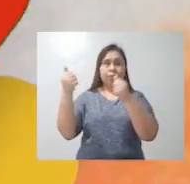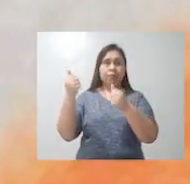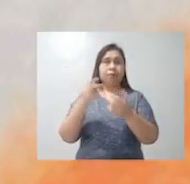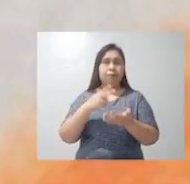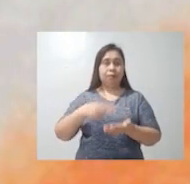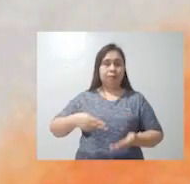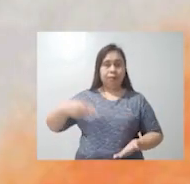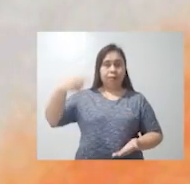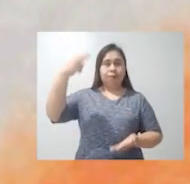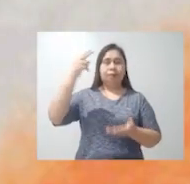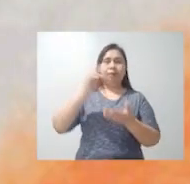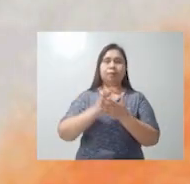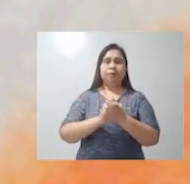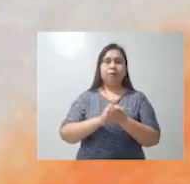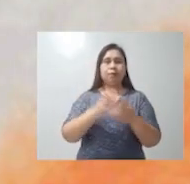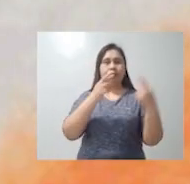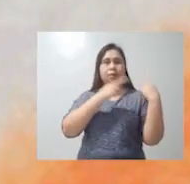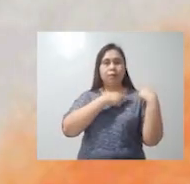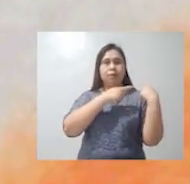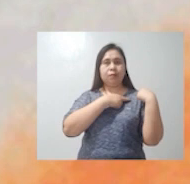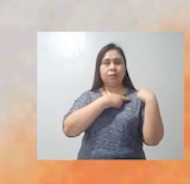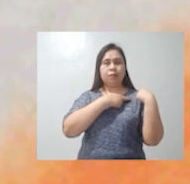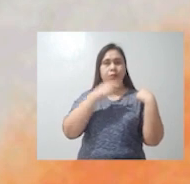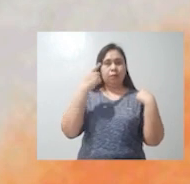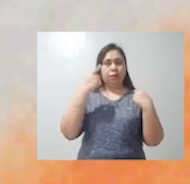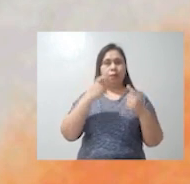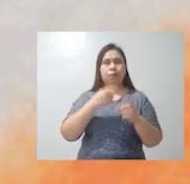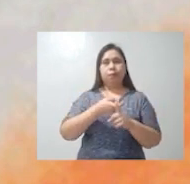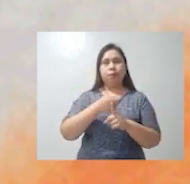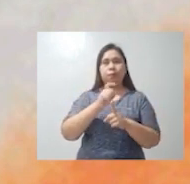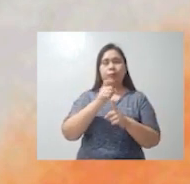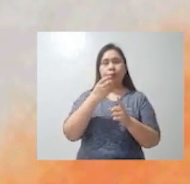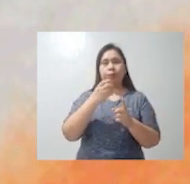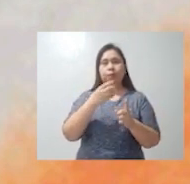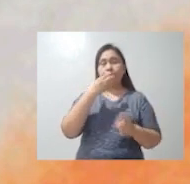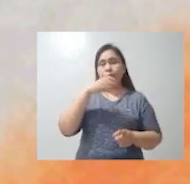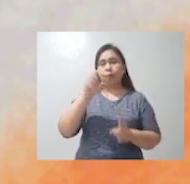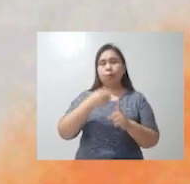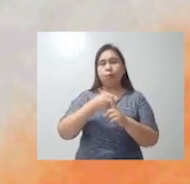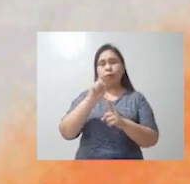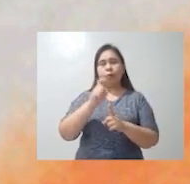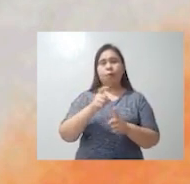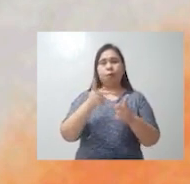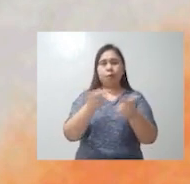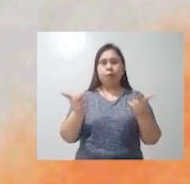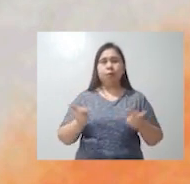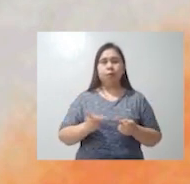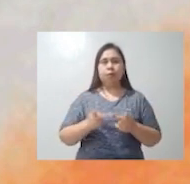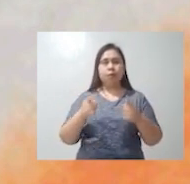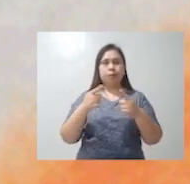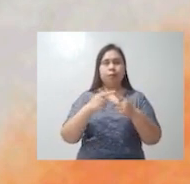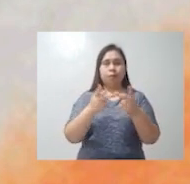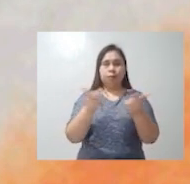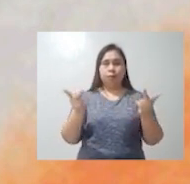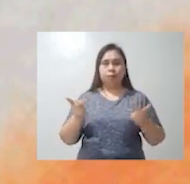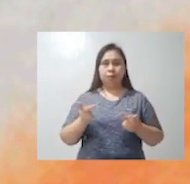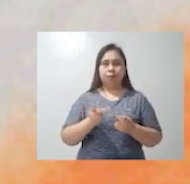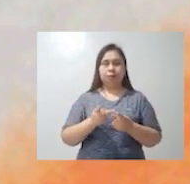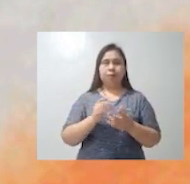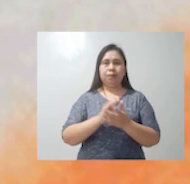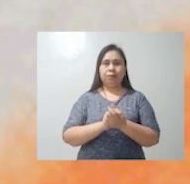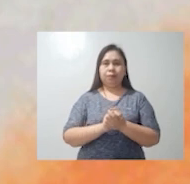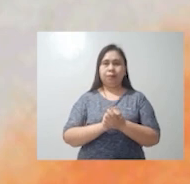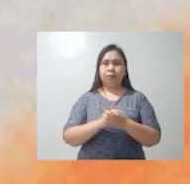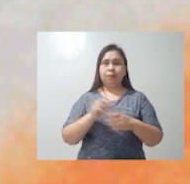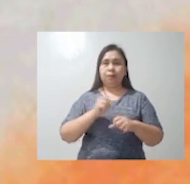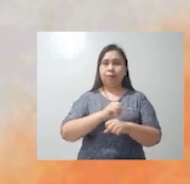warm air is responsible for moving heat from place to place. The application of this scenario is in our